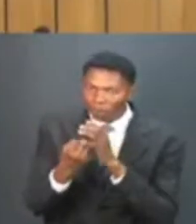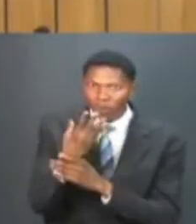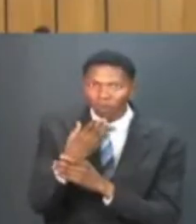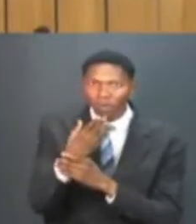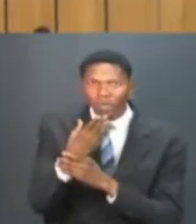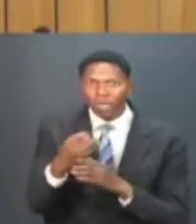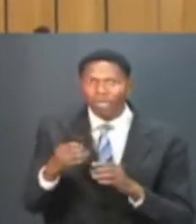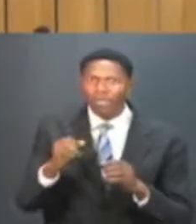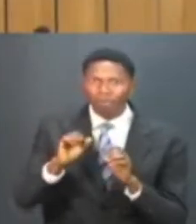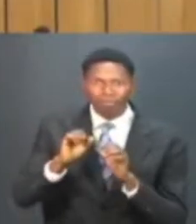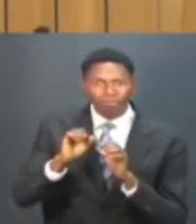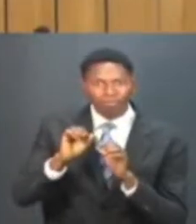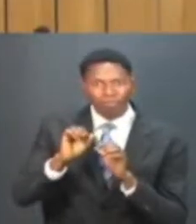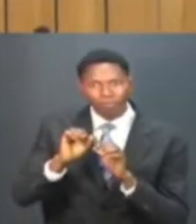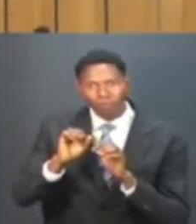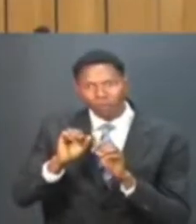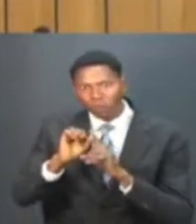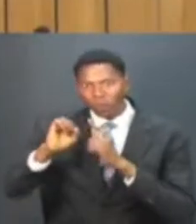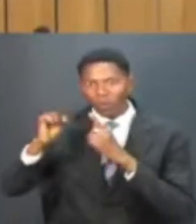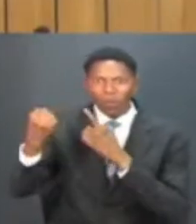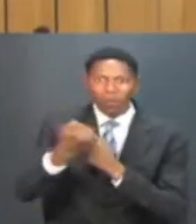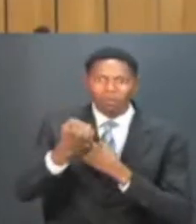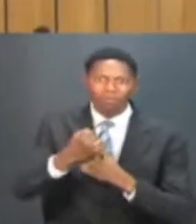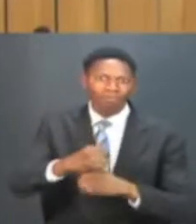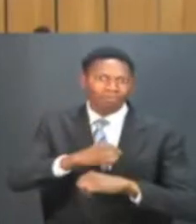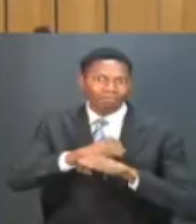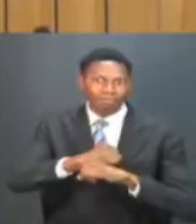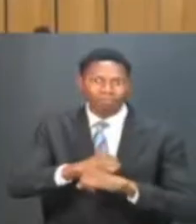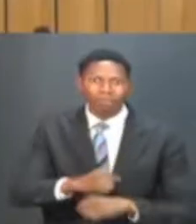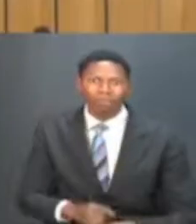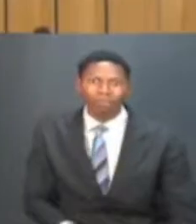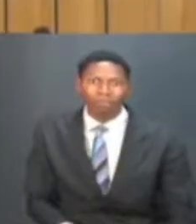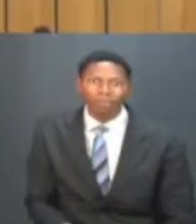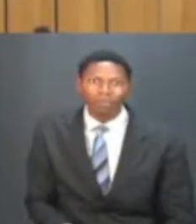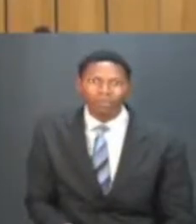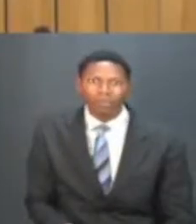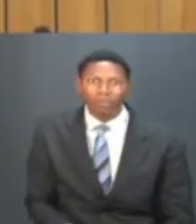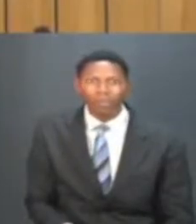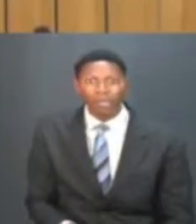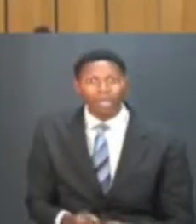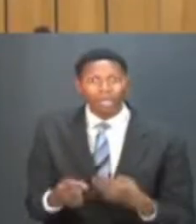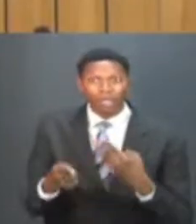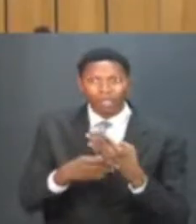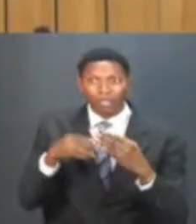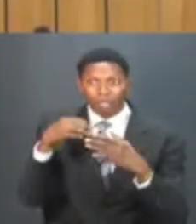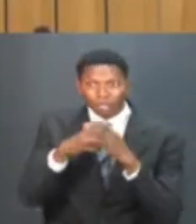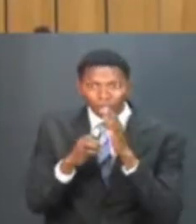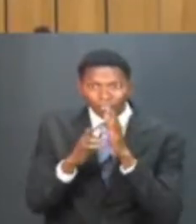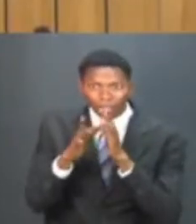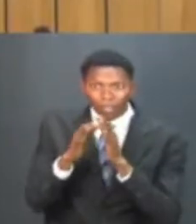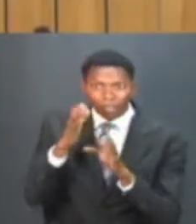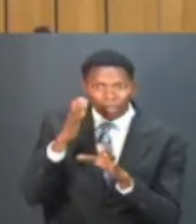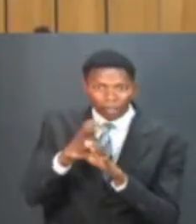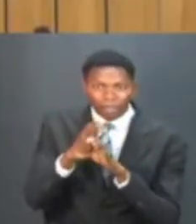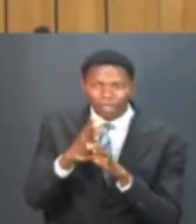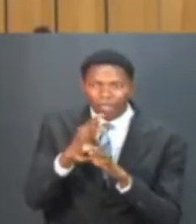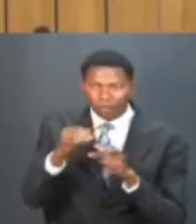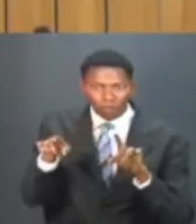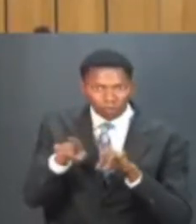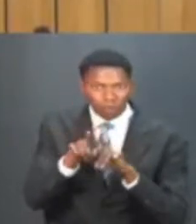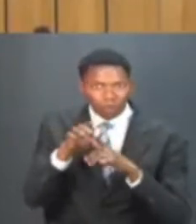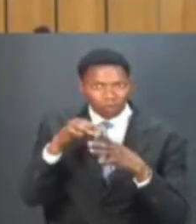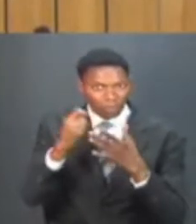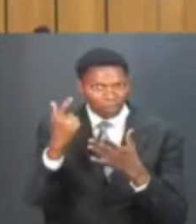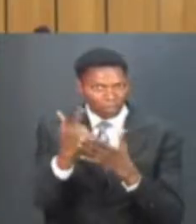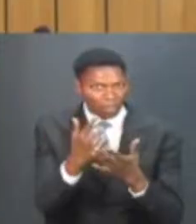social stability. Investing in cancer care is therefore an investment in Ghana's future. In